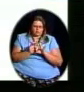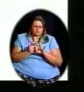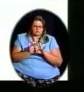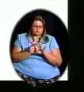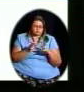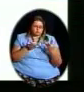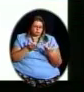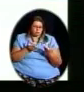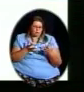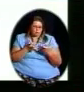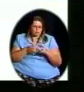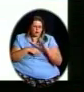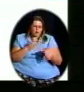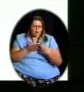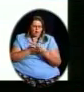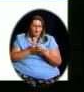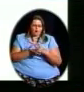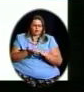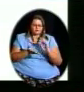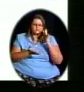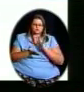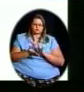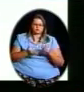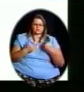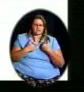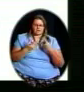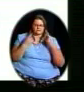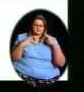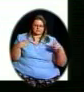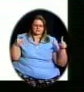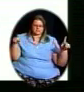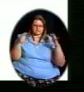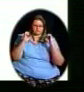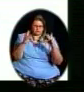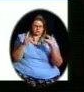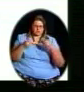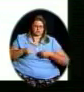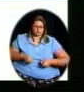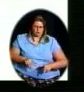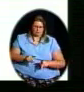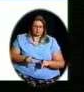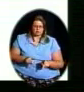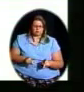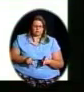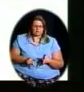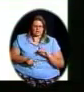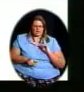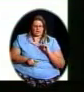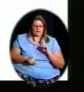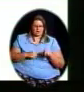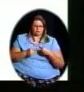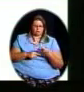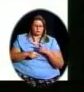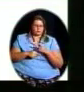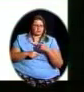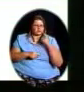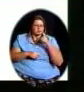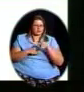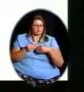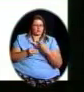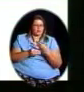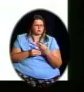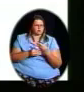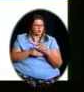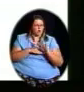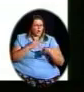of our students to make sure that they are having a very successful educational opportunity. And when we think about all students, that's a